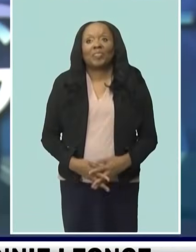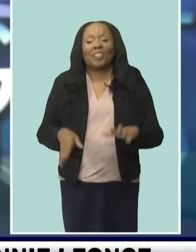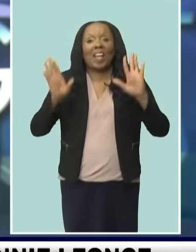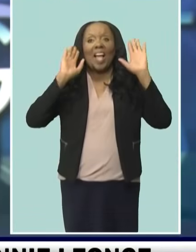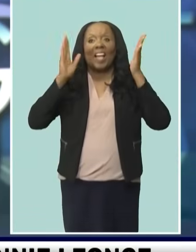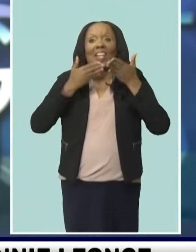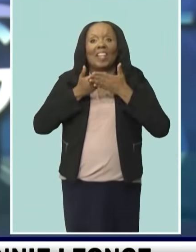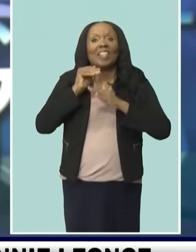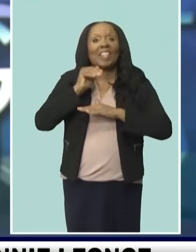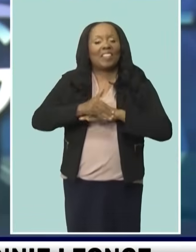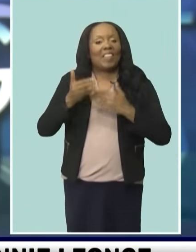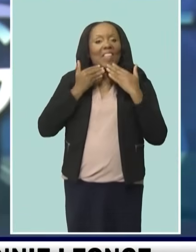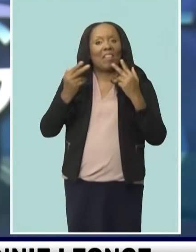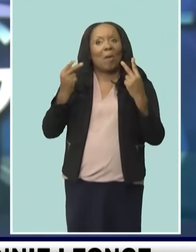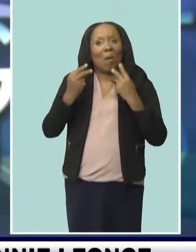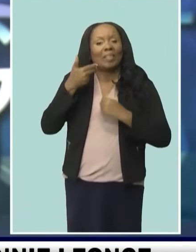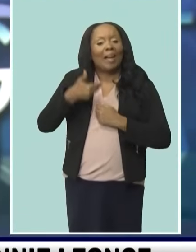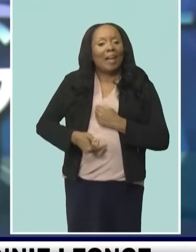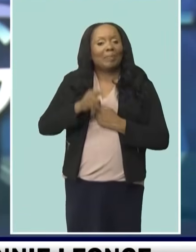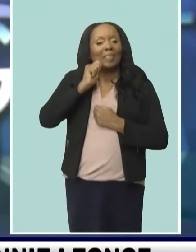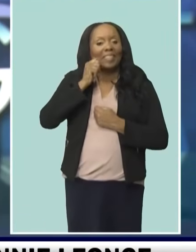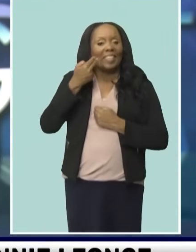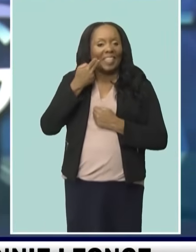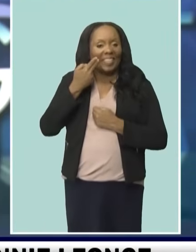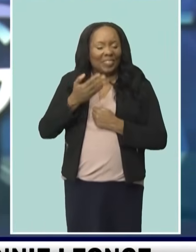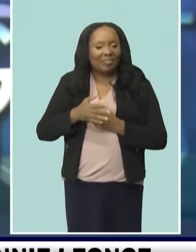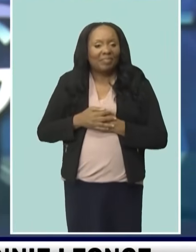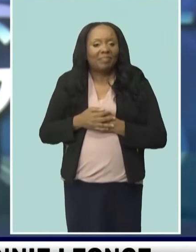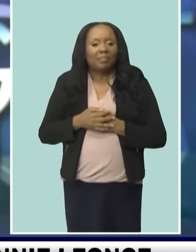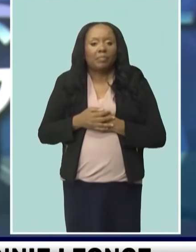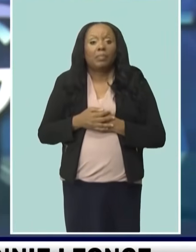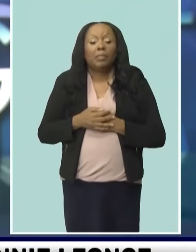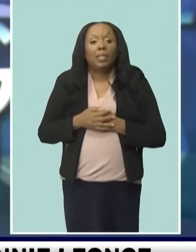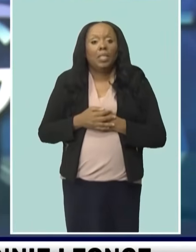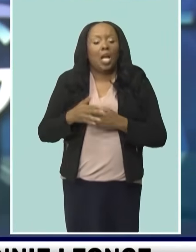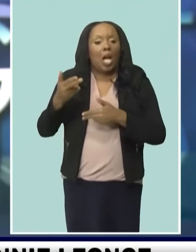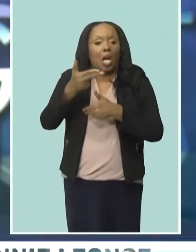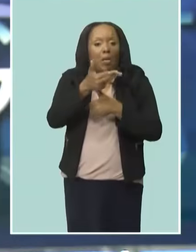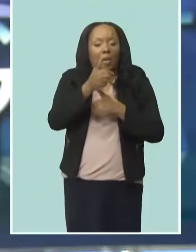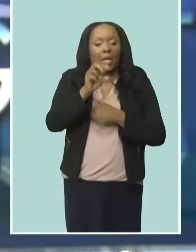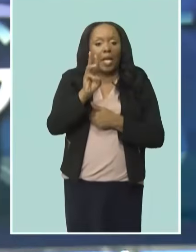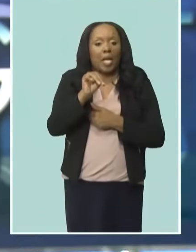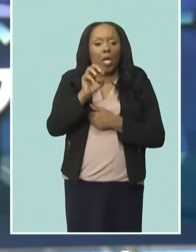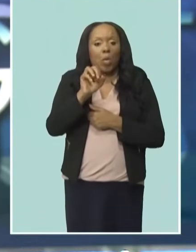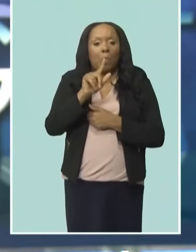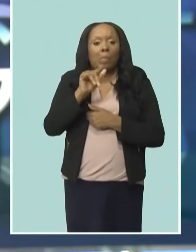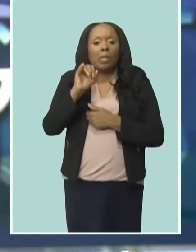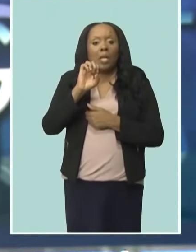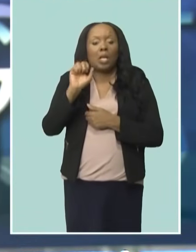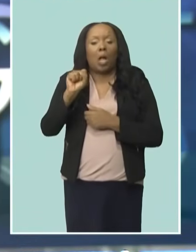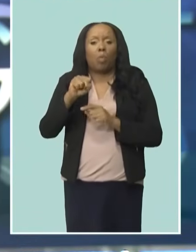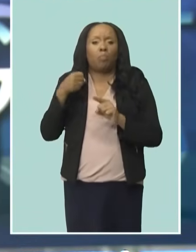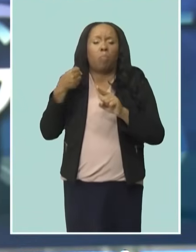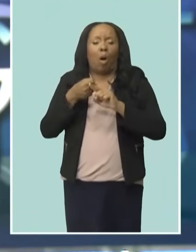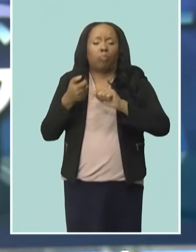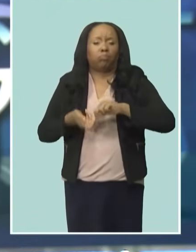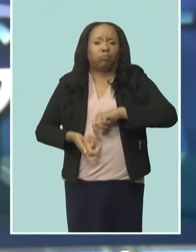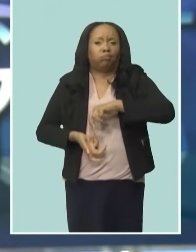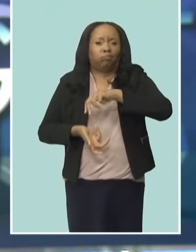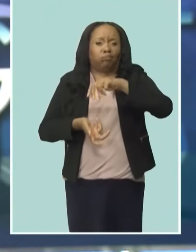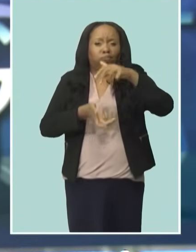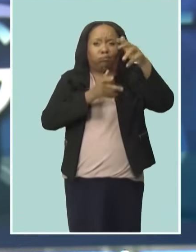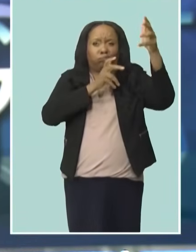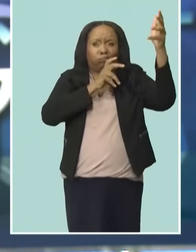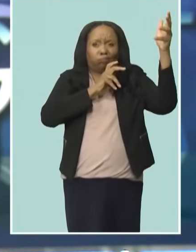Good evening. Thanks for joining us. I'm Tisha Hines with the details to the news. We begin tonight with the aftermath of destruction wrought